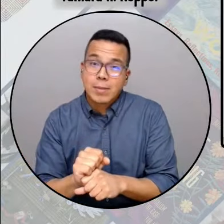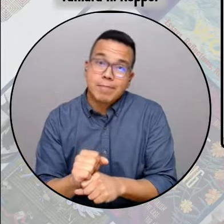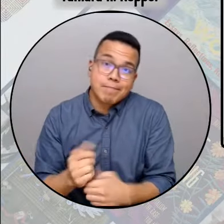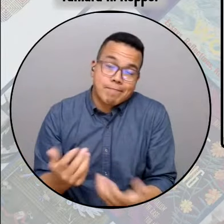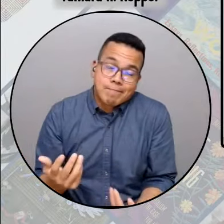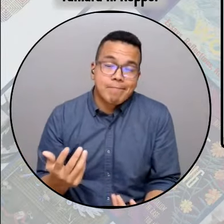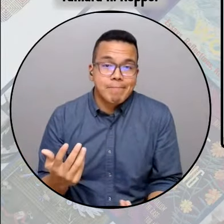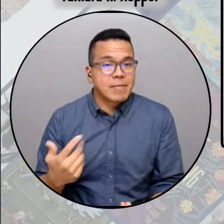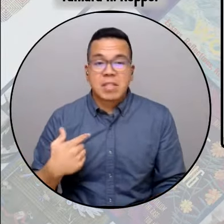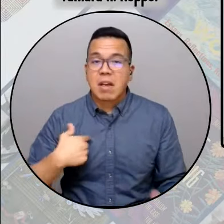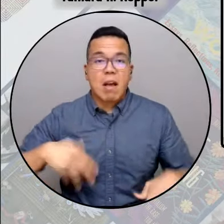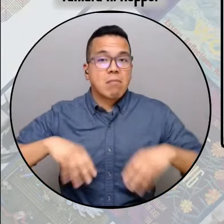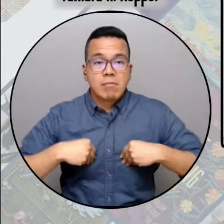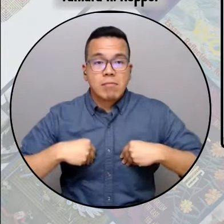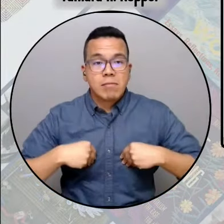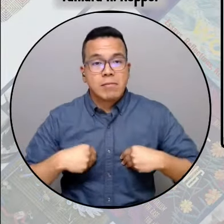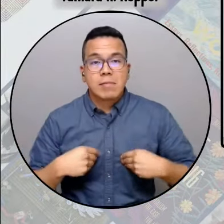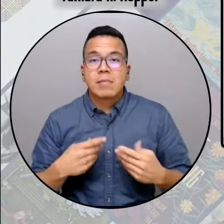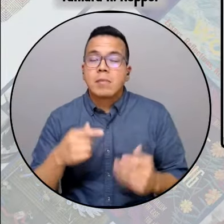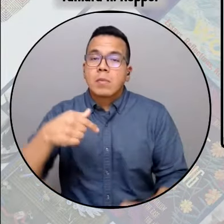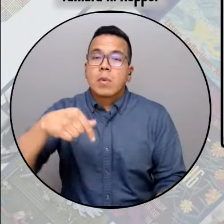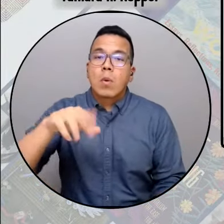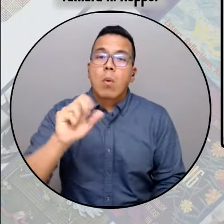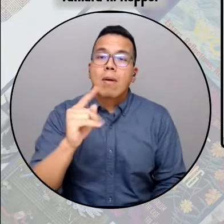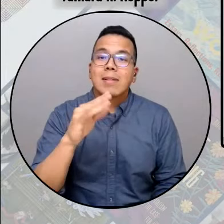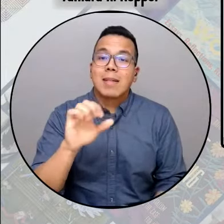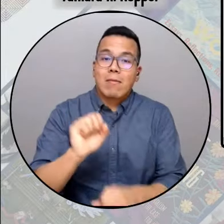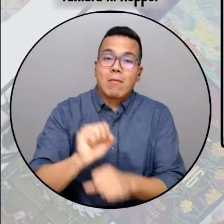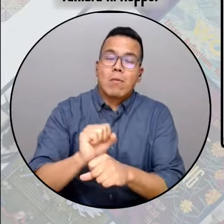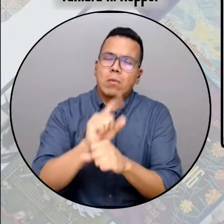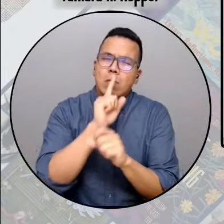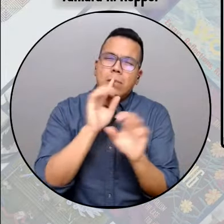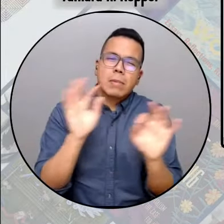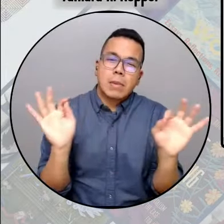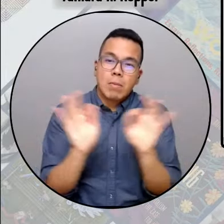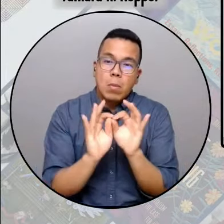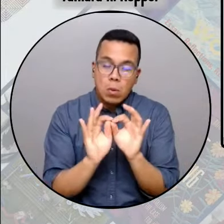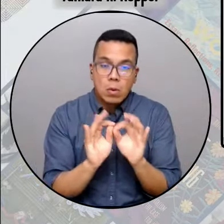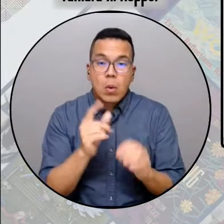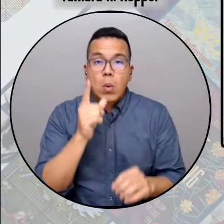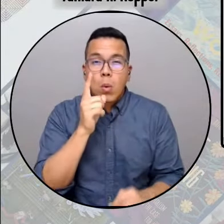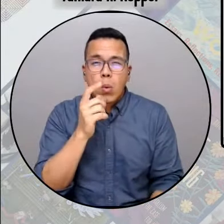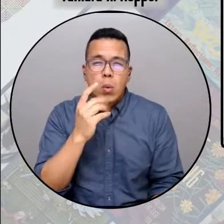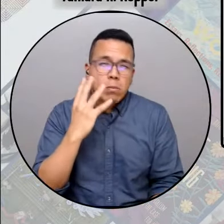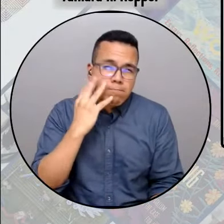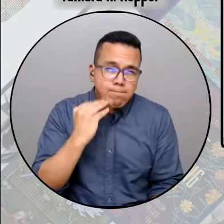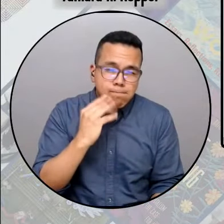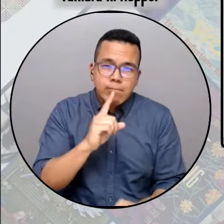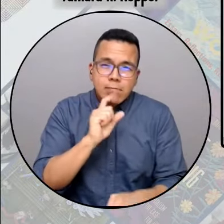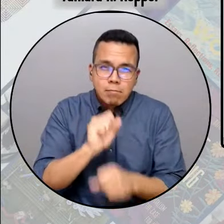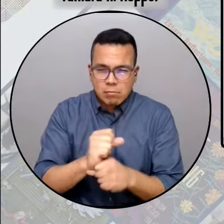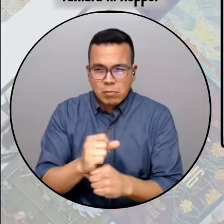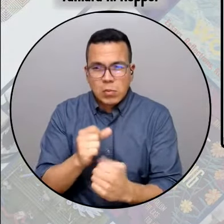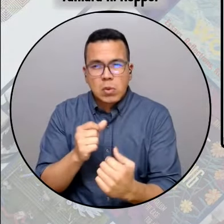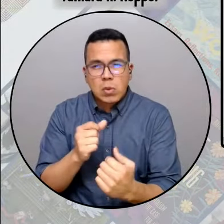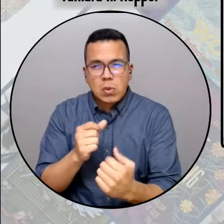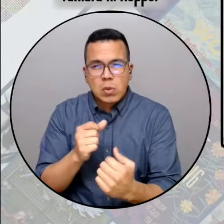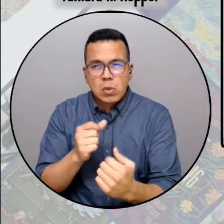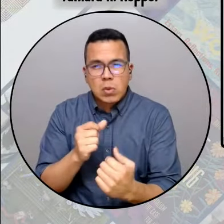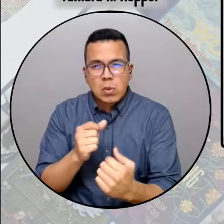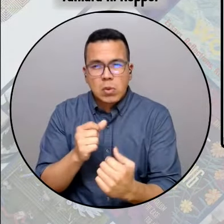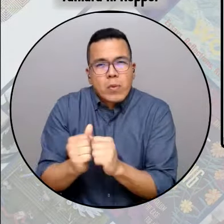really important. A lot of people who work closely with immigrants in detention proceedings or